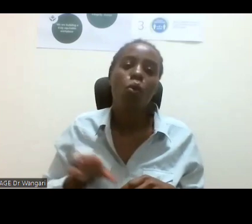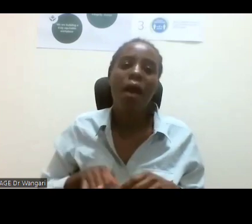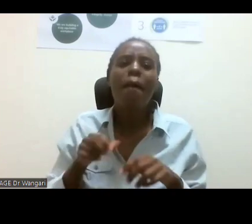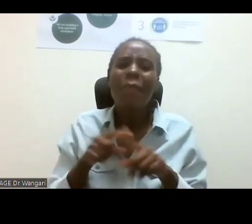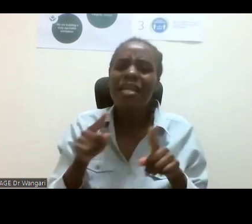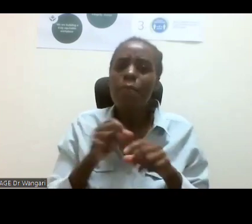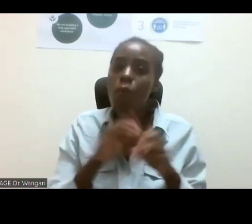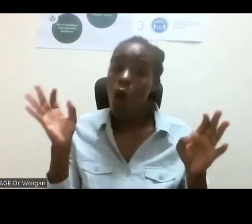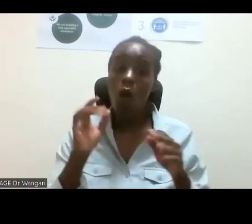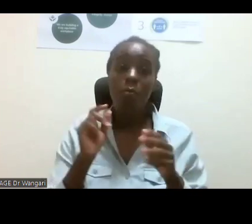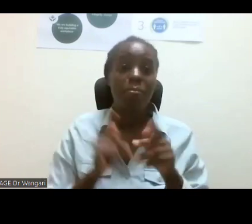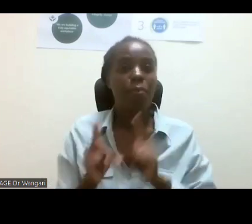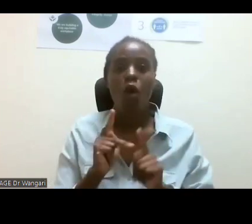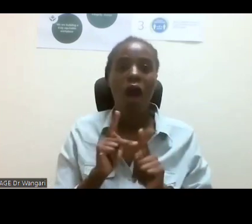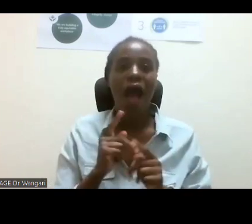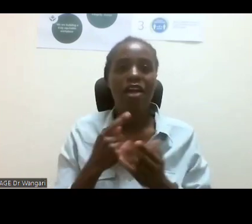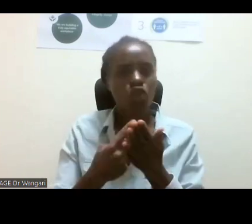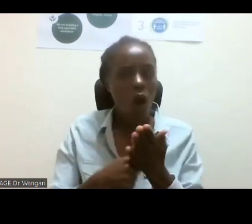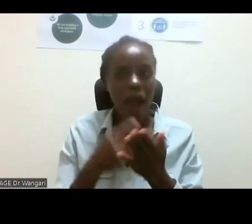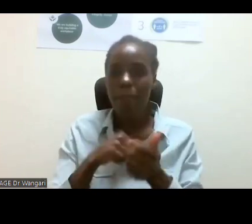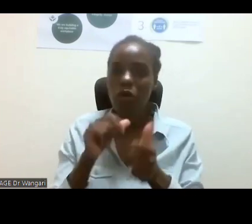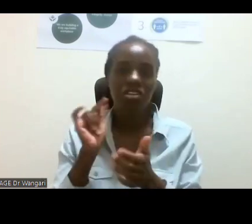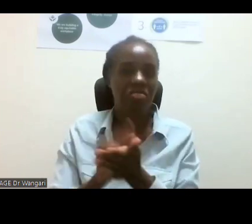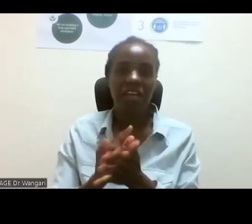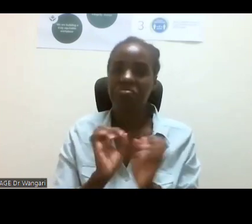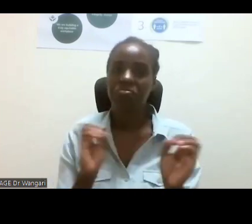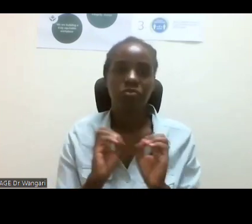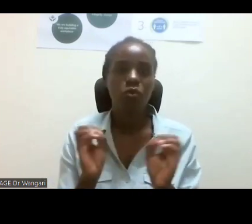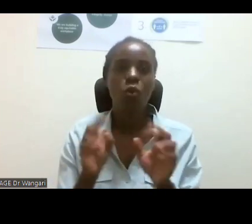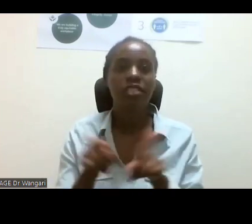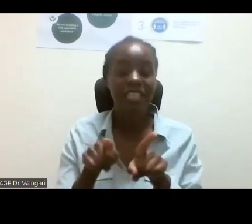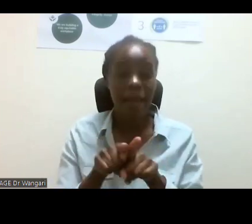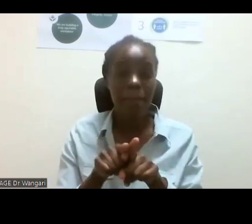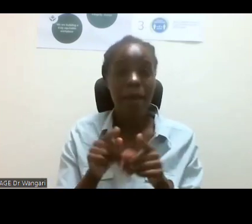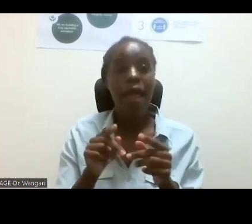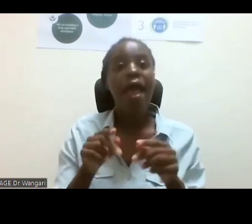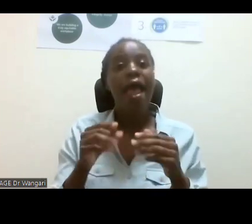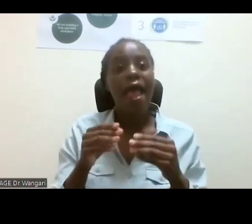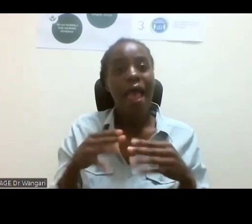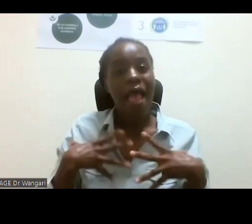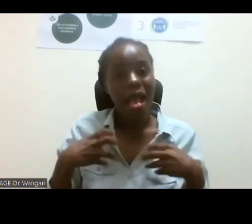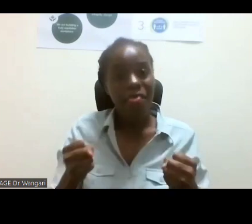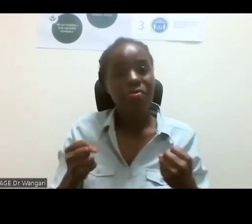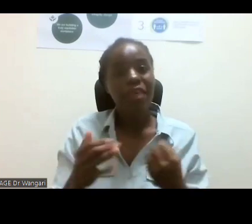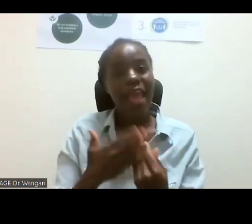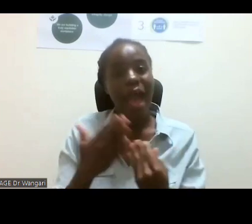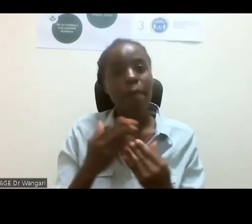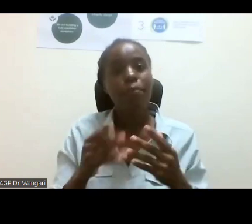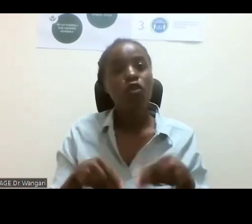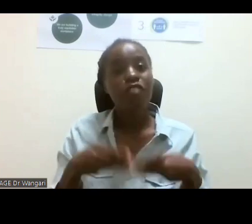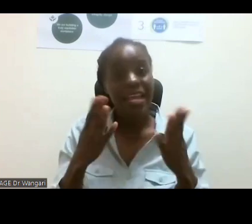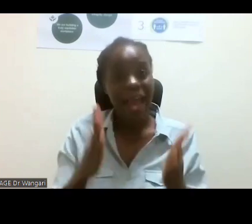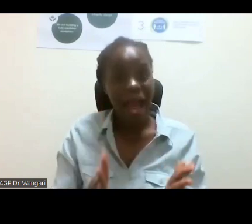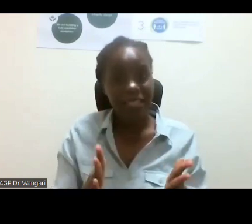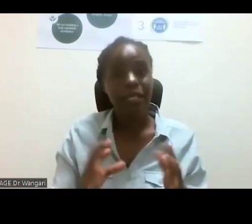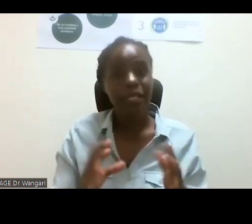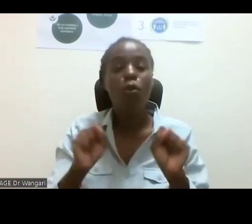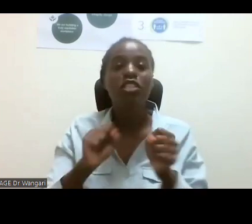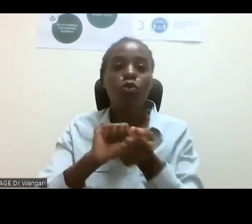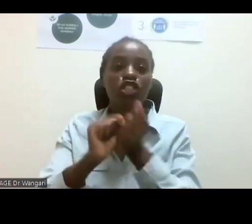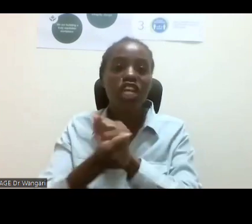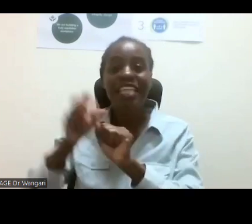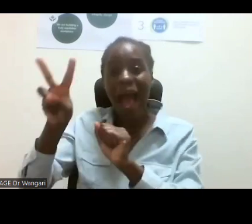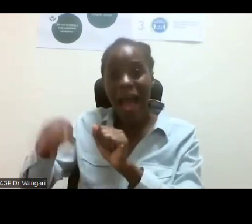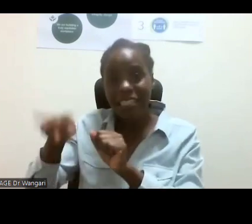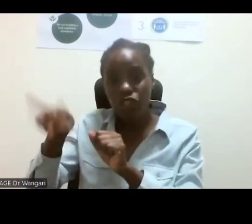discuss. However, healthcare providers are in a unique position to influence and change the attitudes of their patients regarding FGM, which is